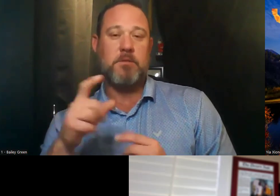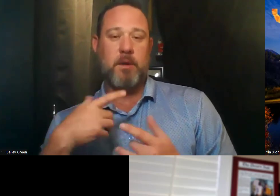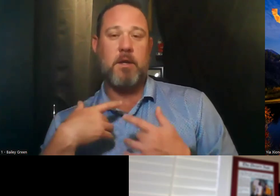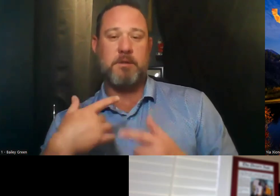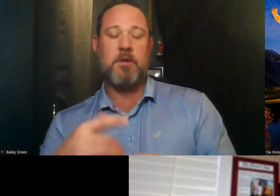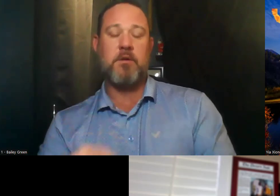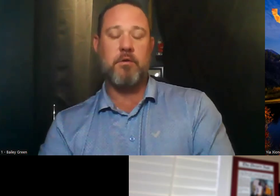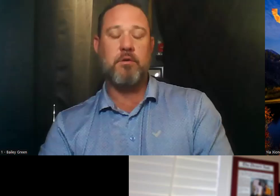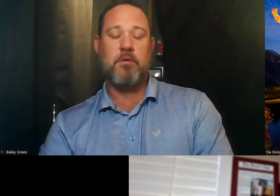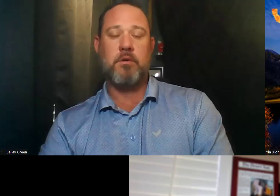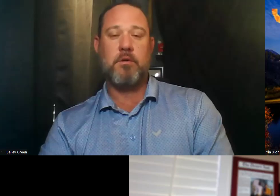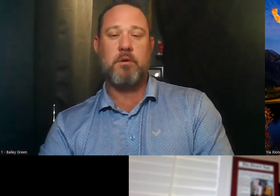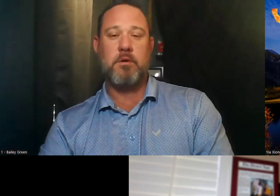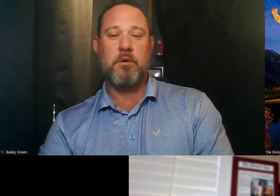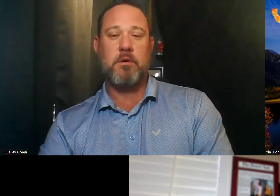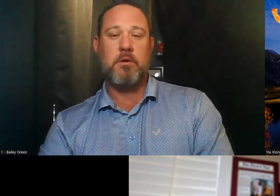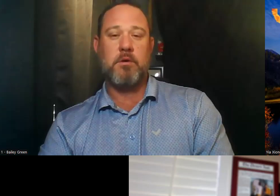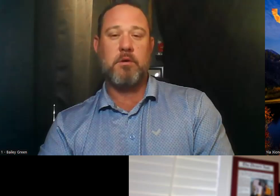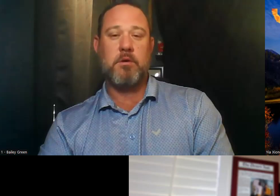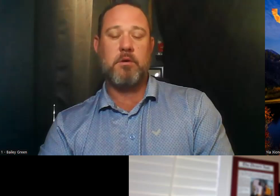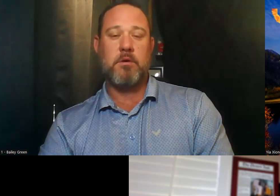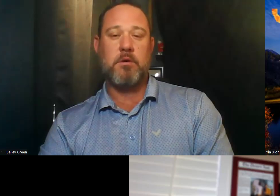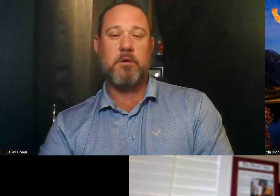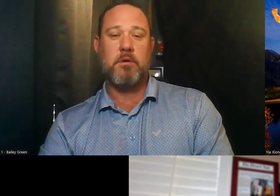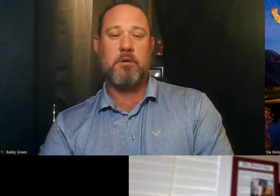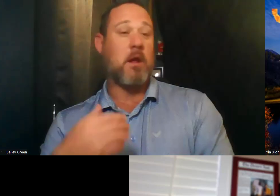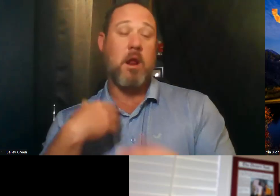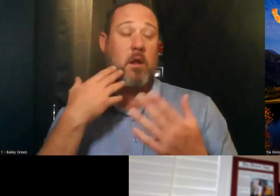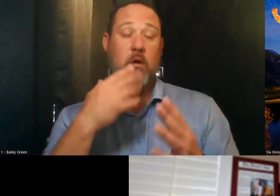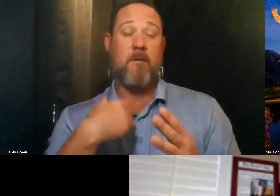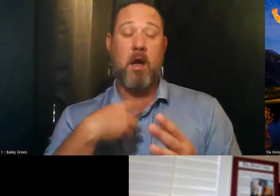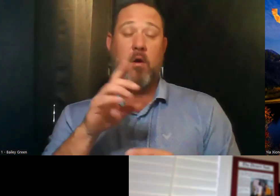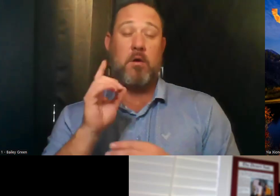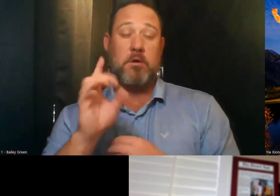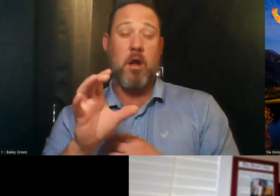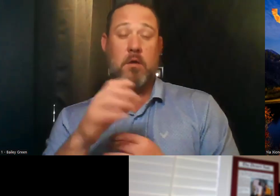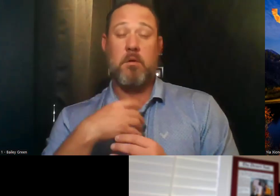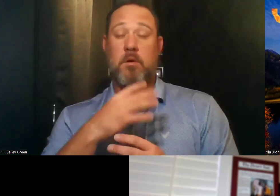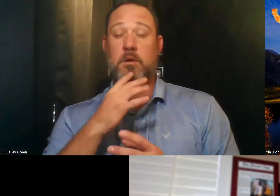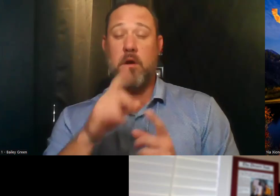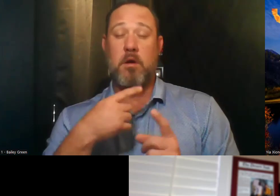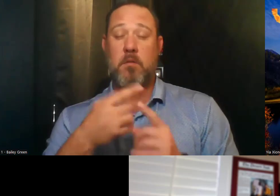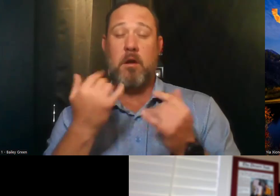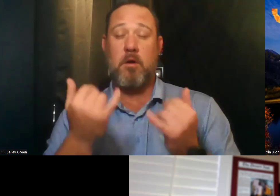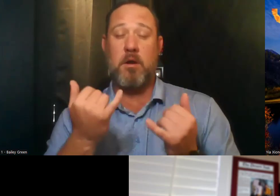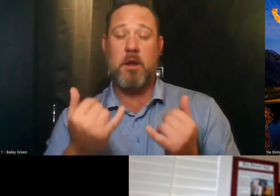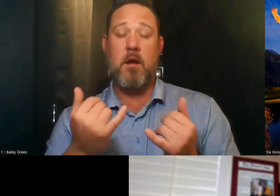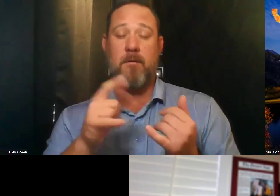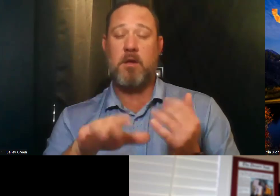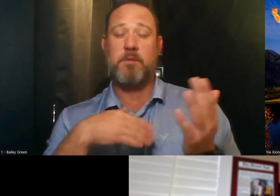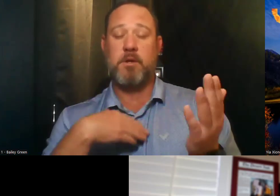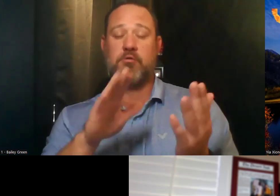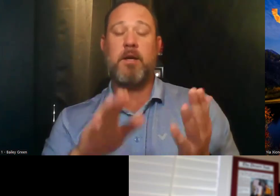considered. And I don't know if in our document that we're talking about right now, that's been